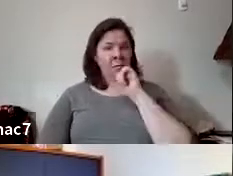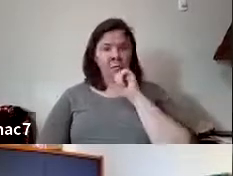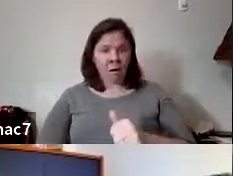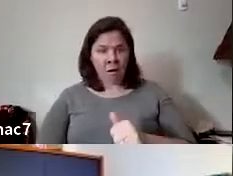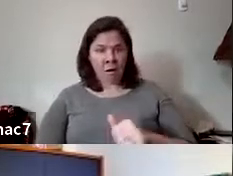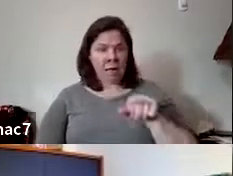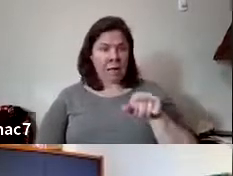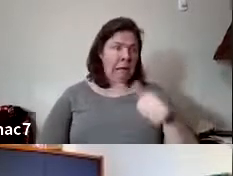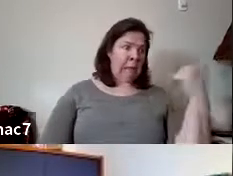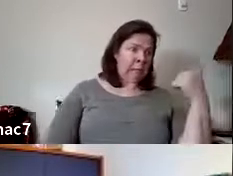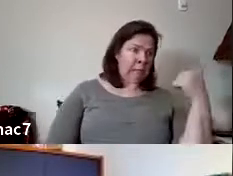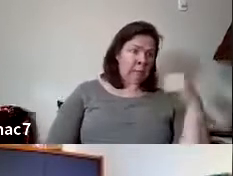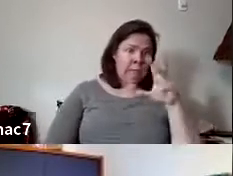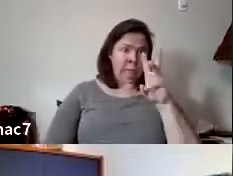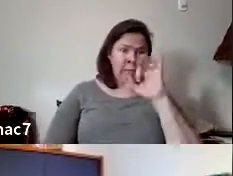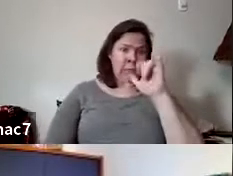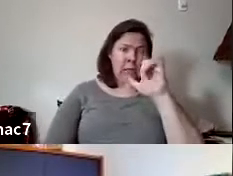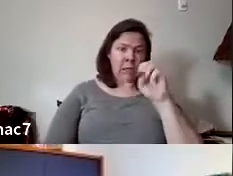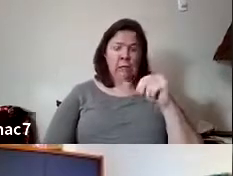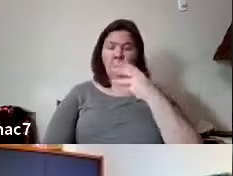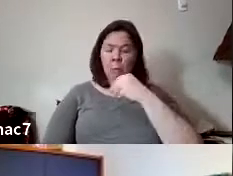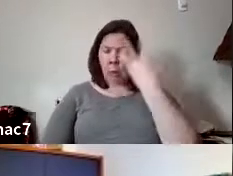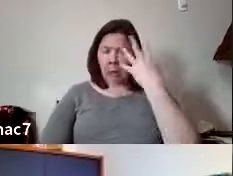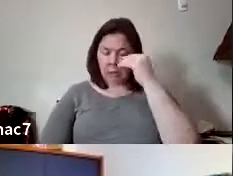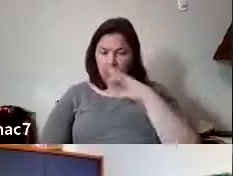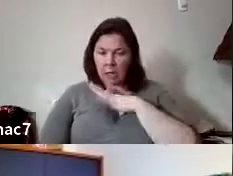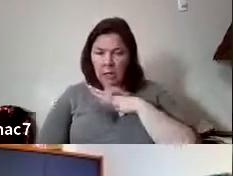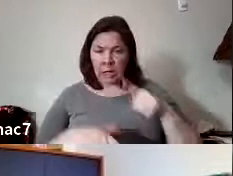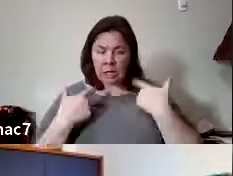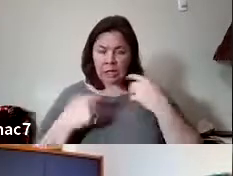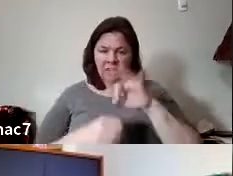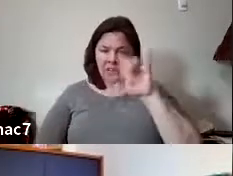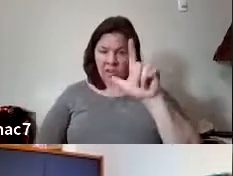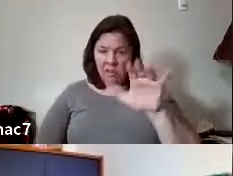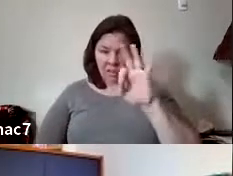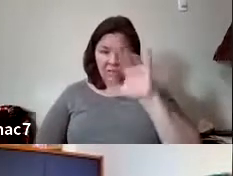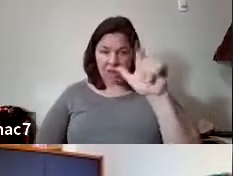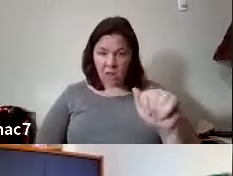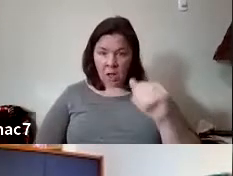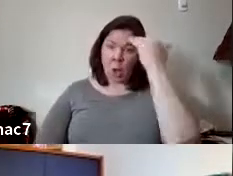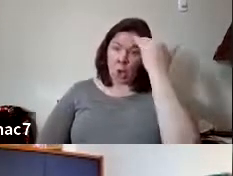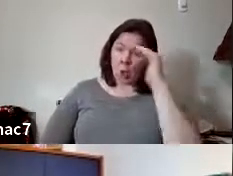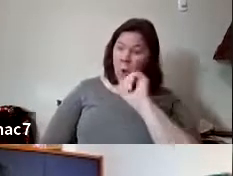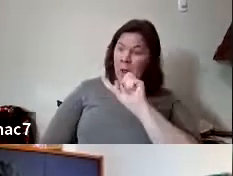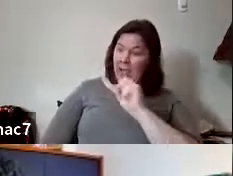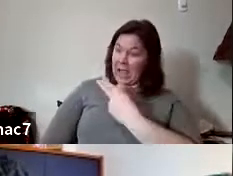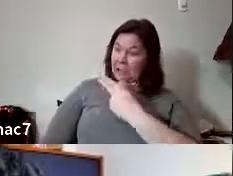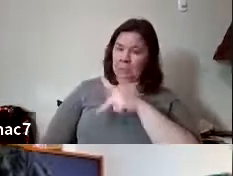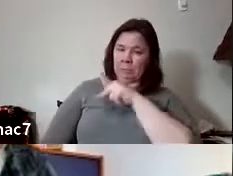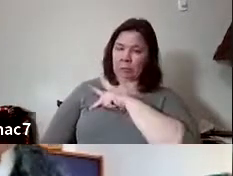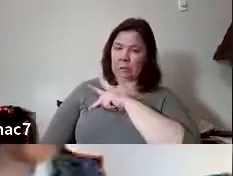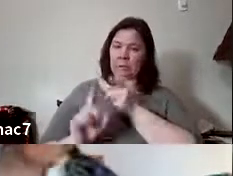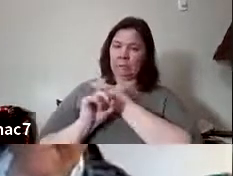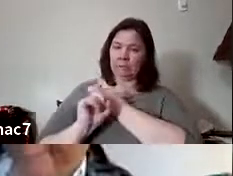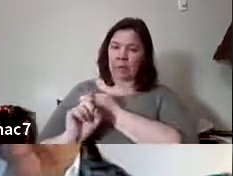It was some other Caucasian guy that lives in Florida who actually knows Ash personally, but got into